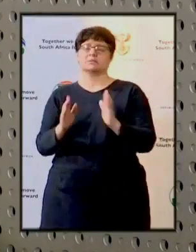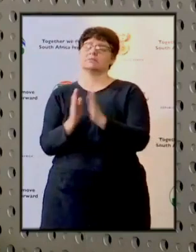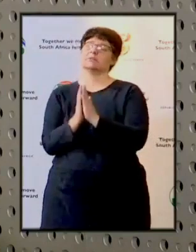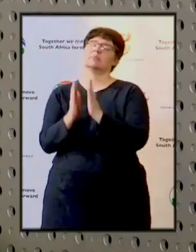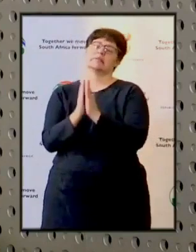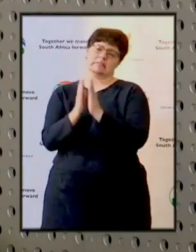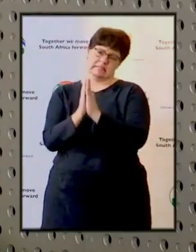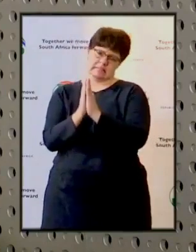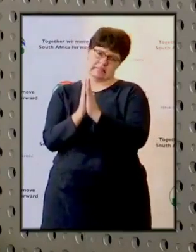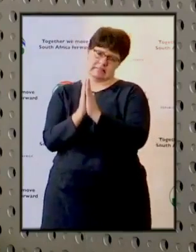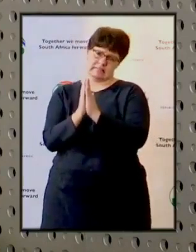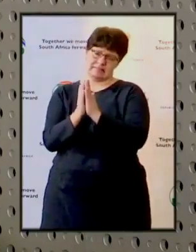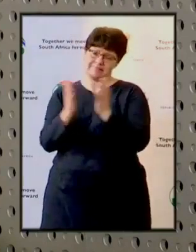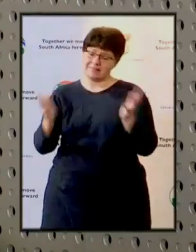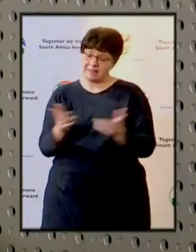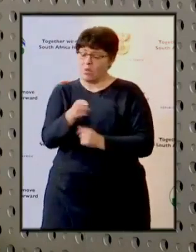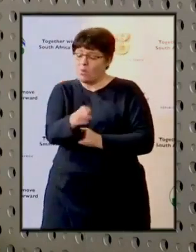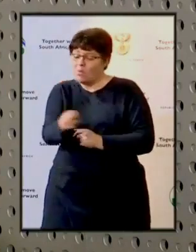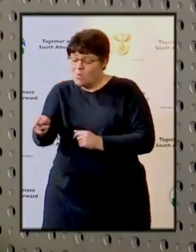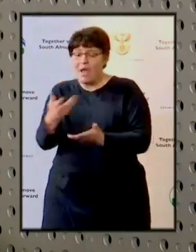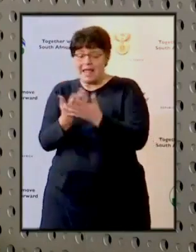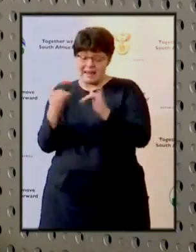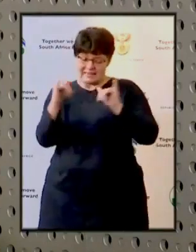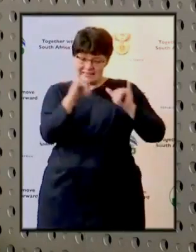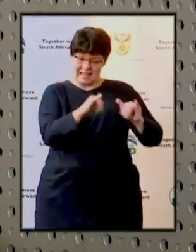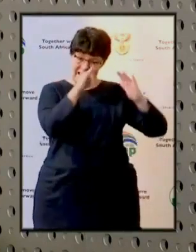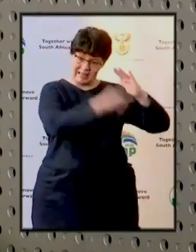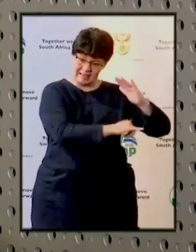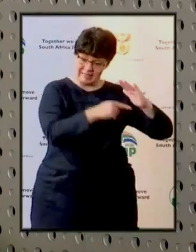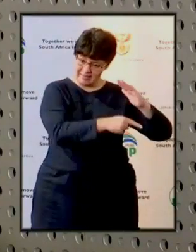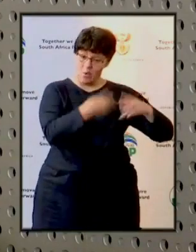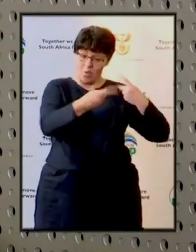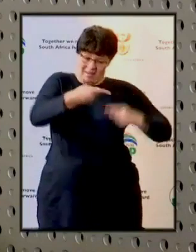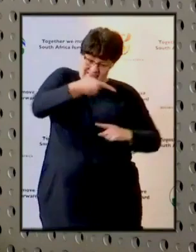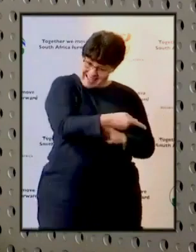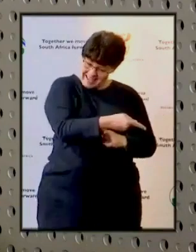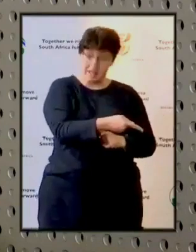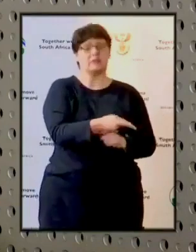them, those who can work at home, to work at home.